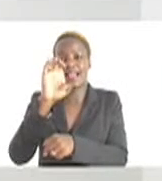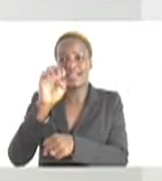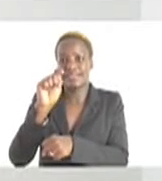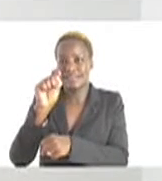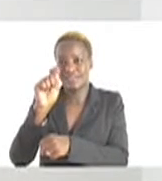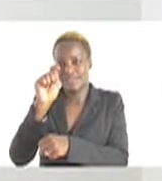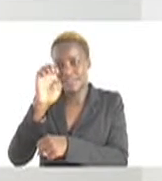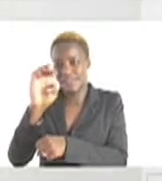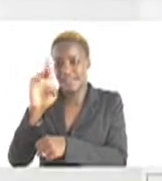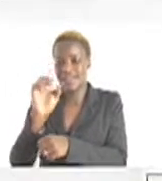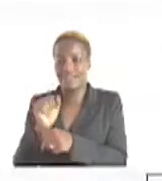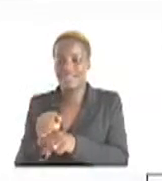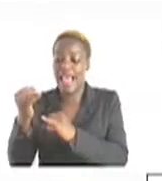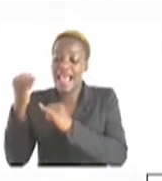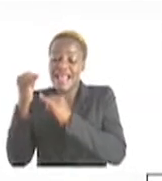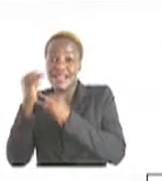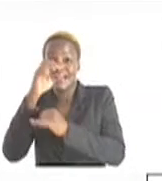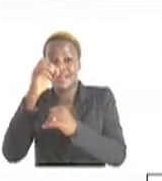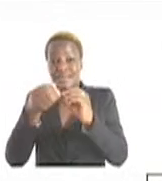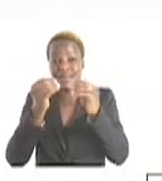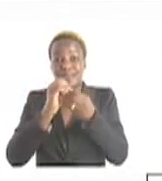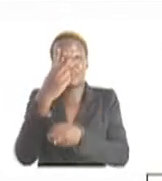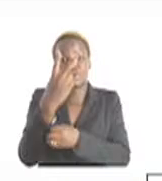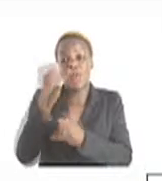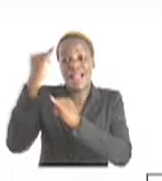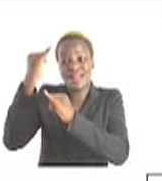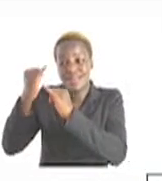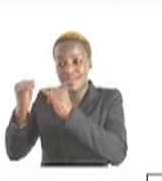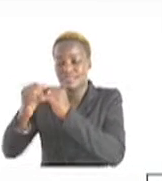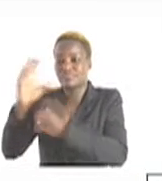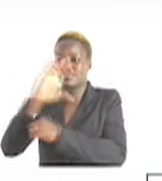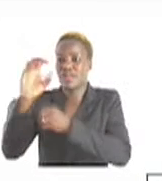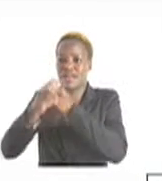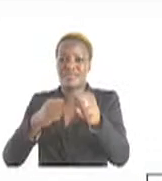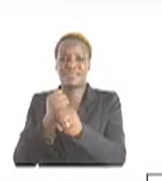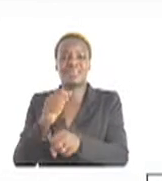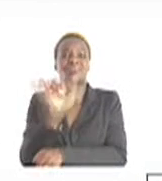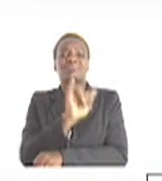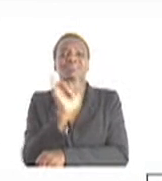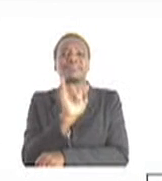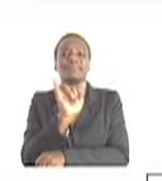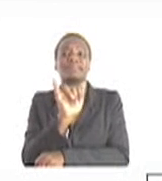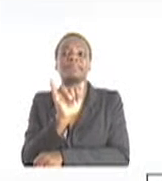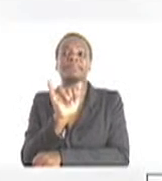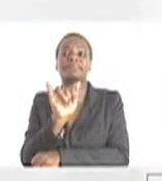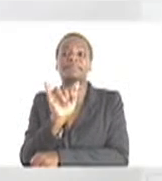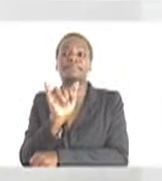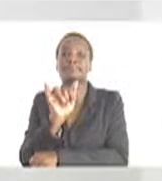2, the last month of the year. Which one do you think is the last month?